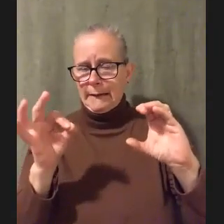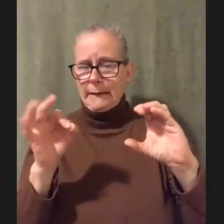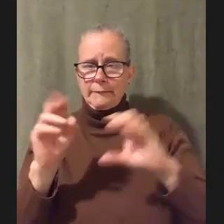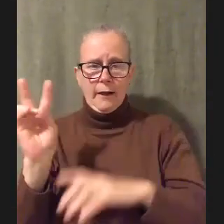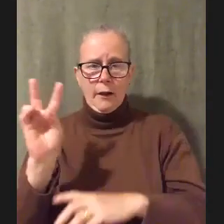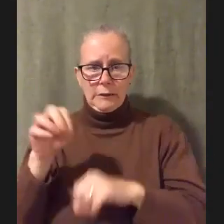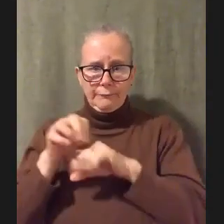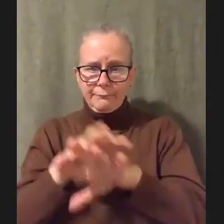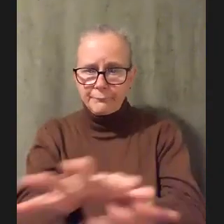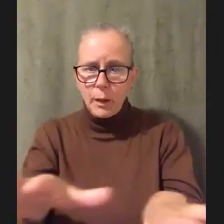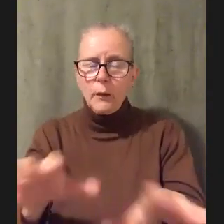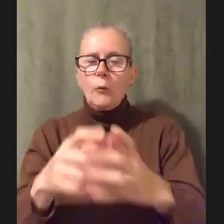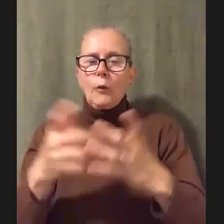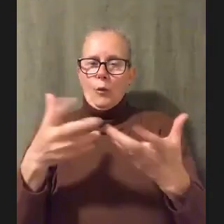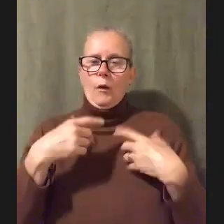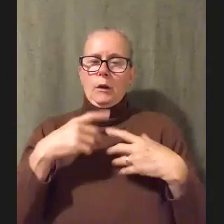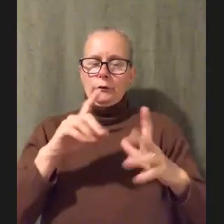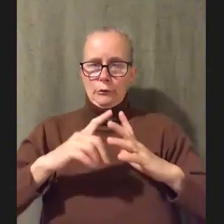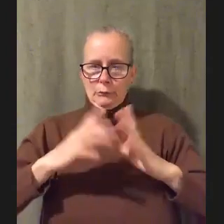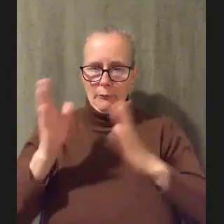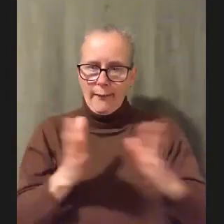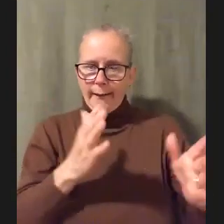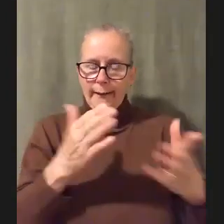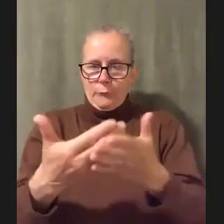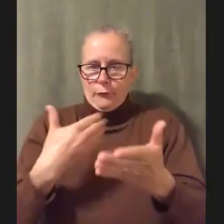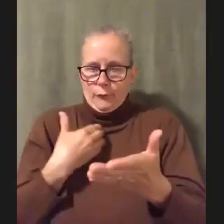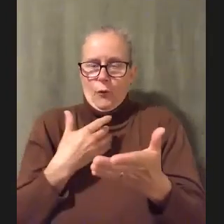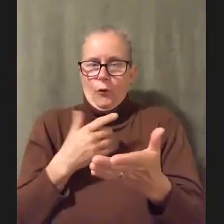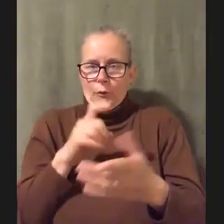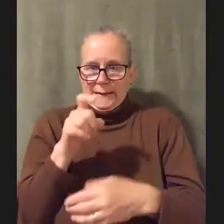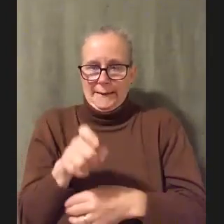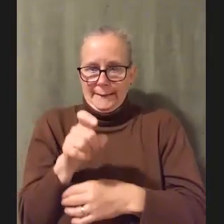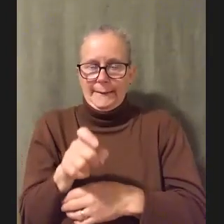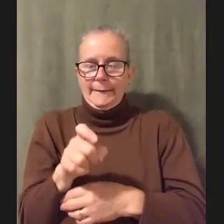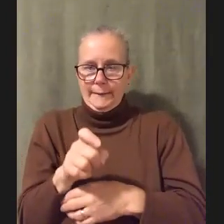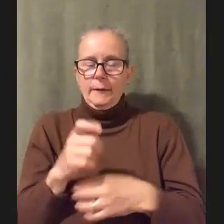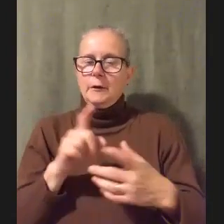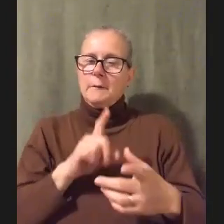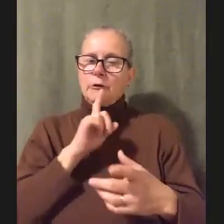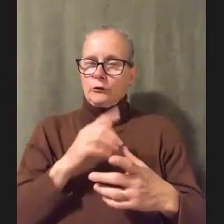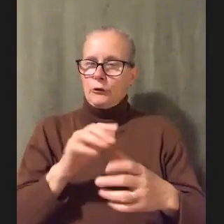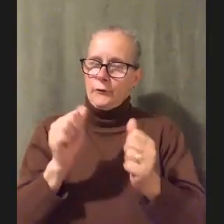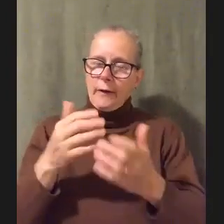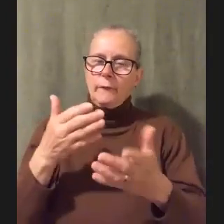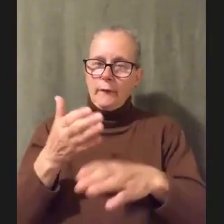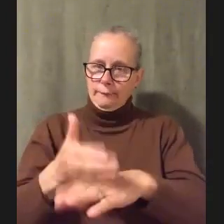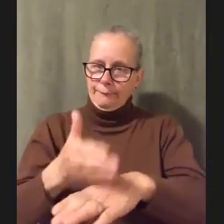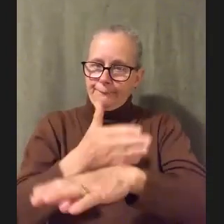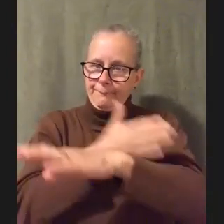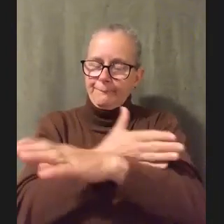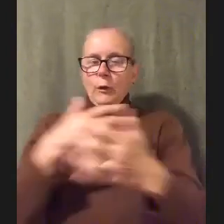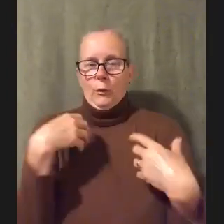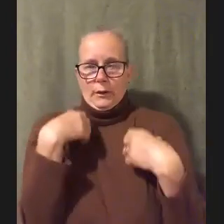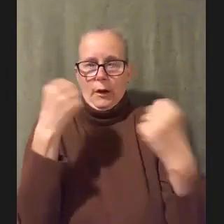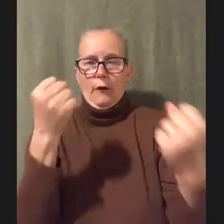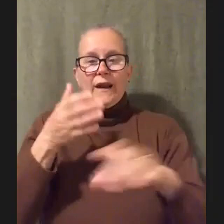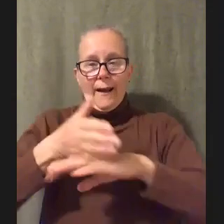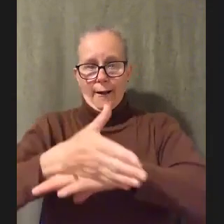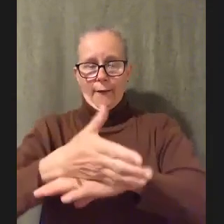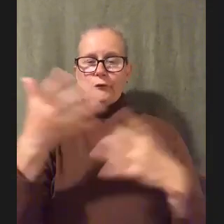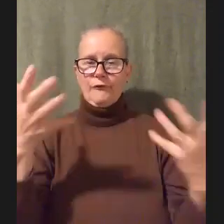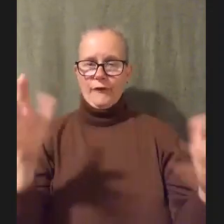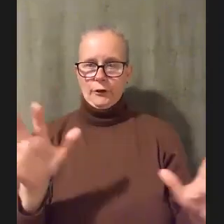get out in front as far as we can to assist people in recovery as we come out of this.